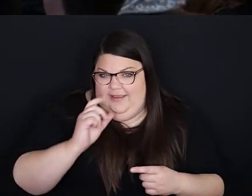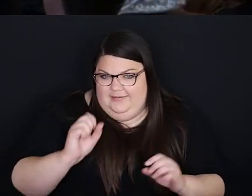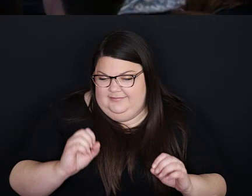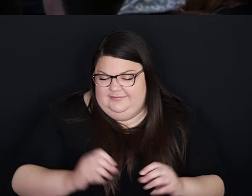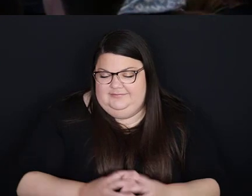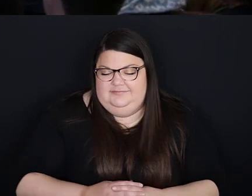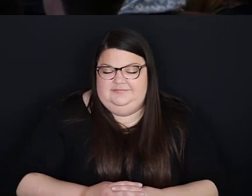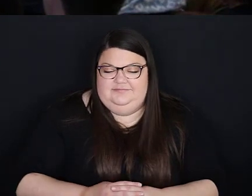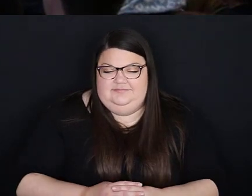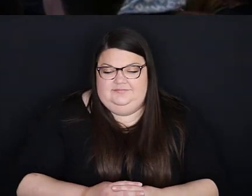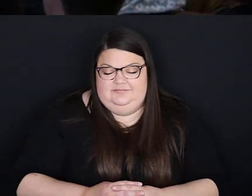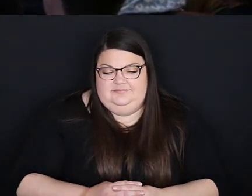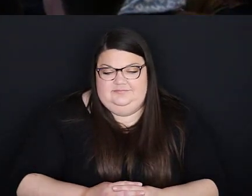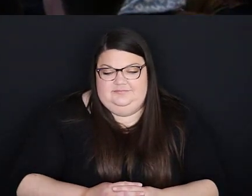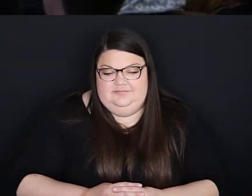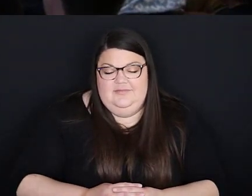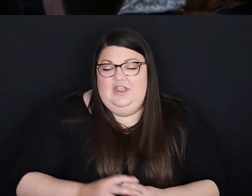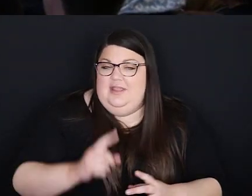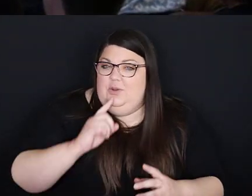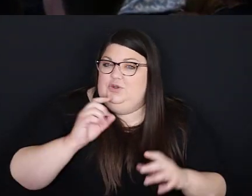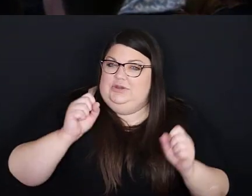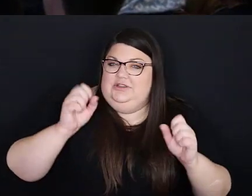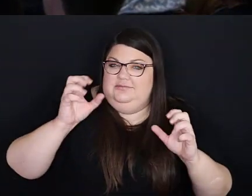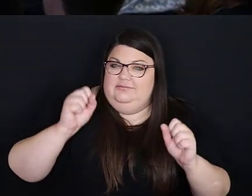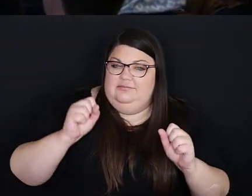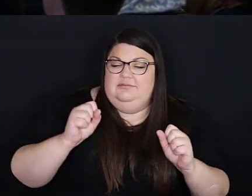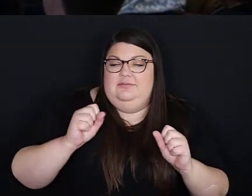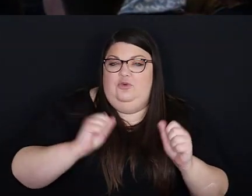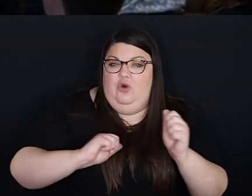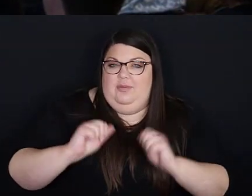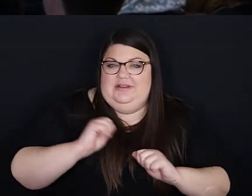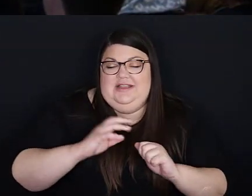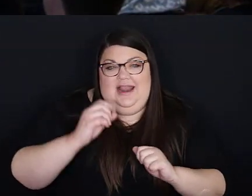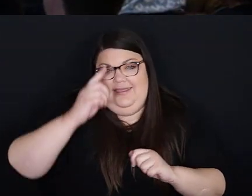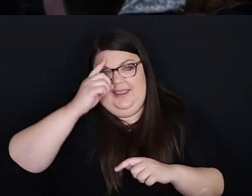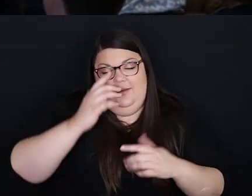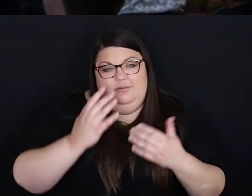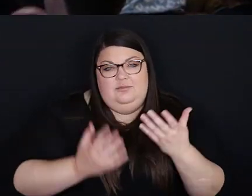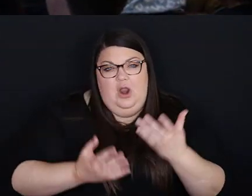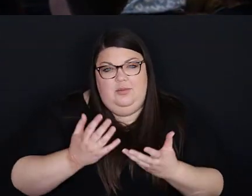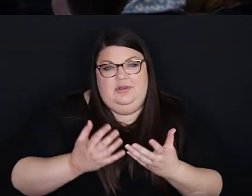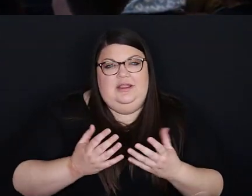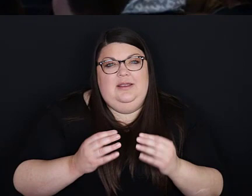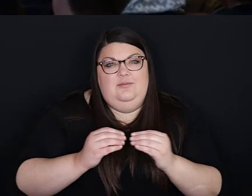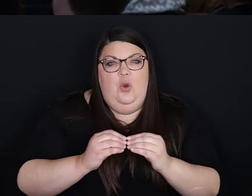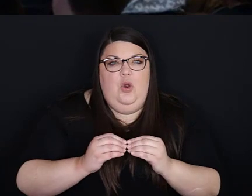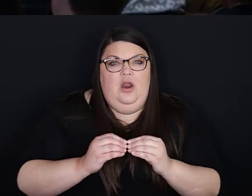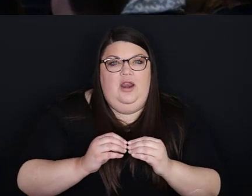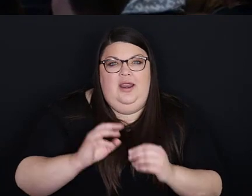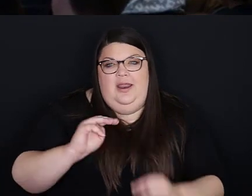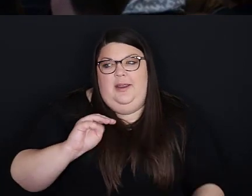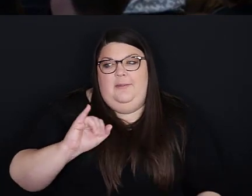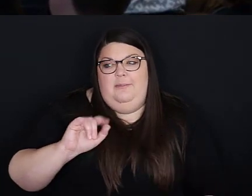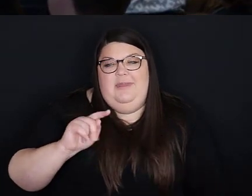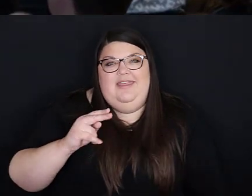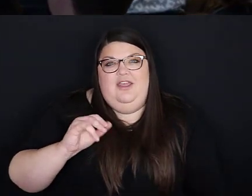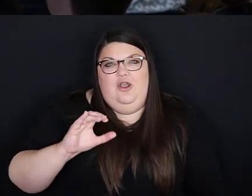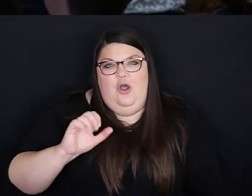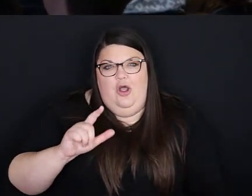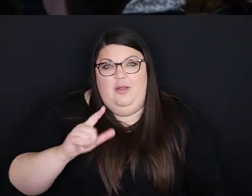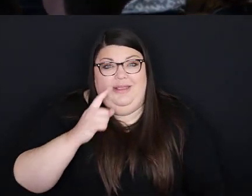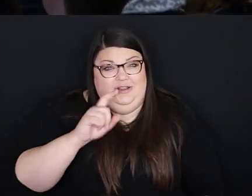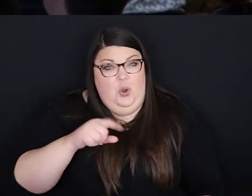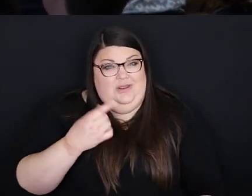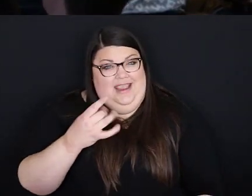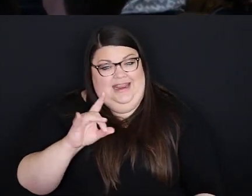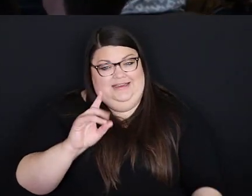think. So it was an extraordinary performance, and I think probably somewhat more mythical for the fact that only 18